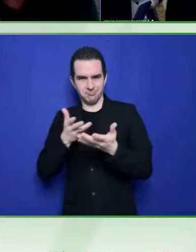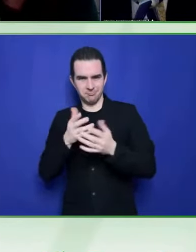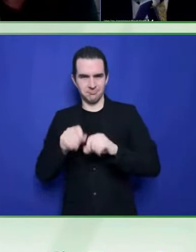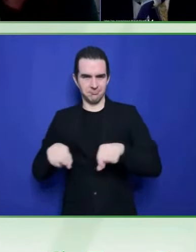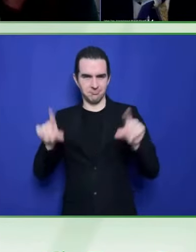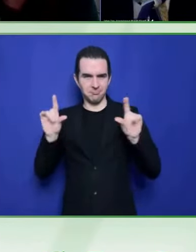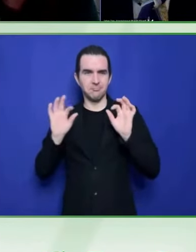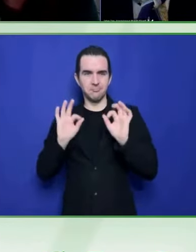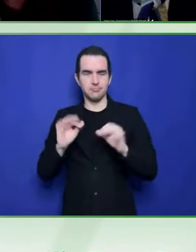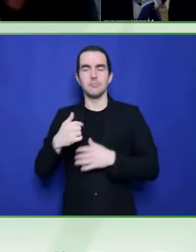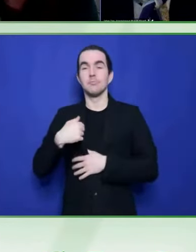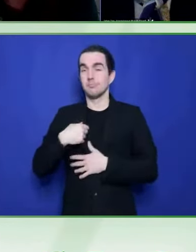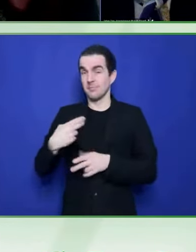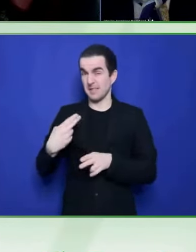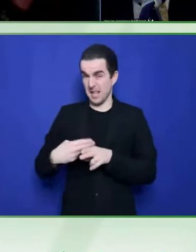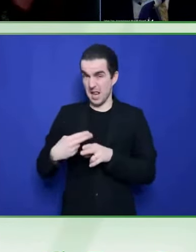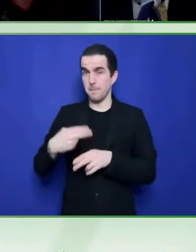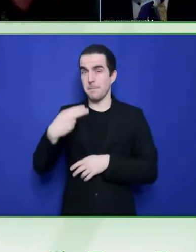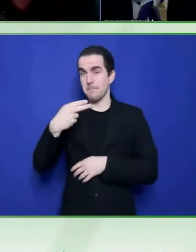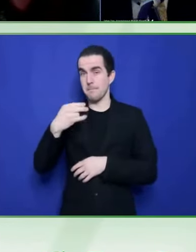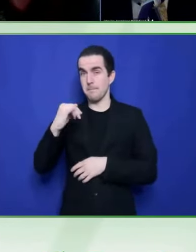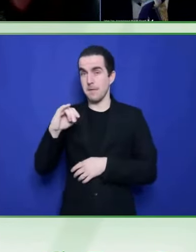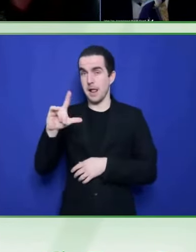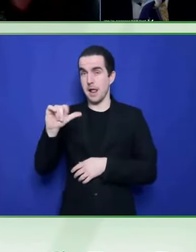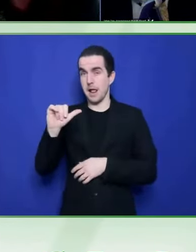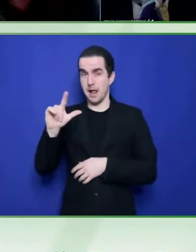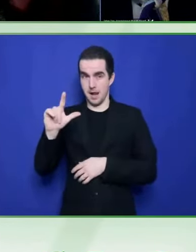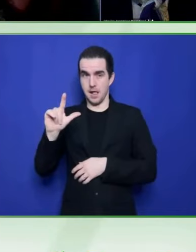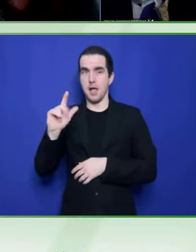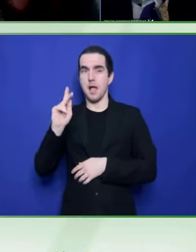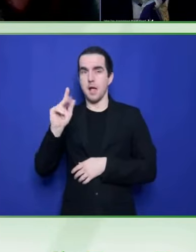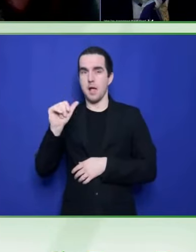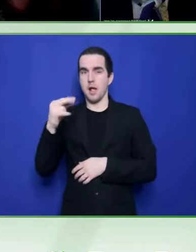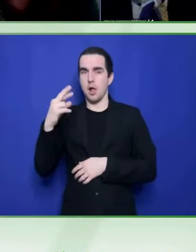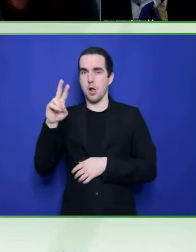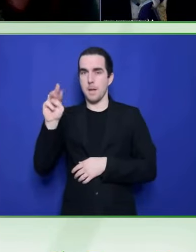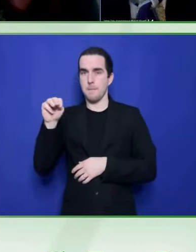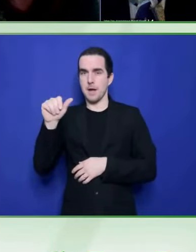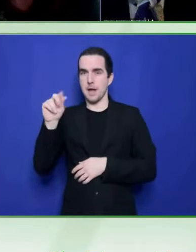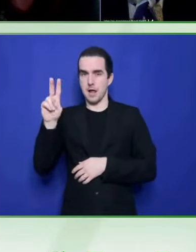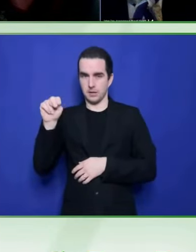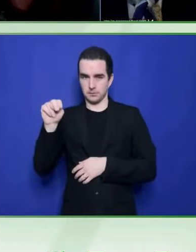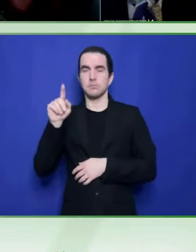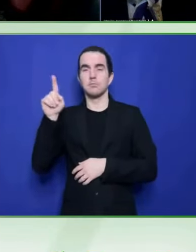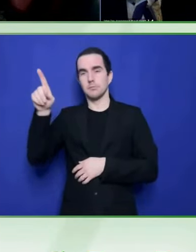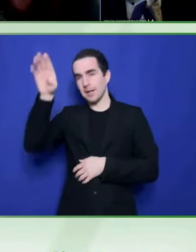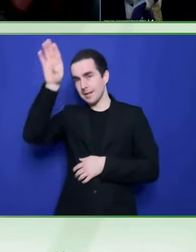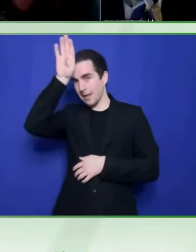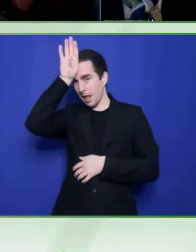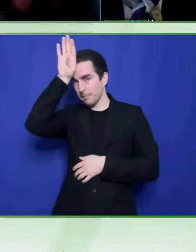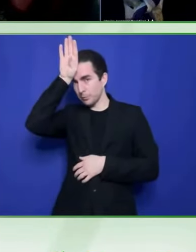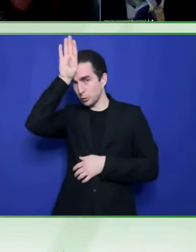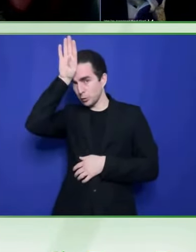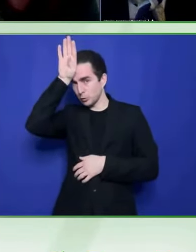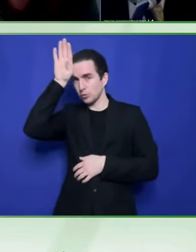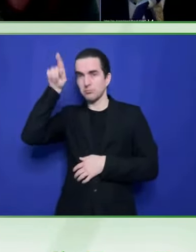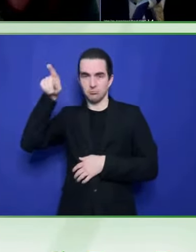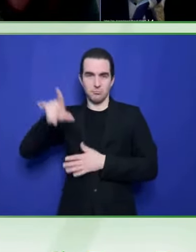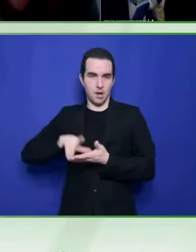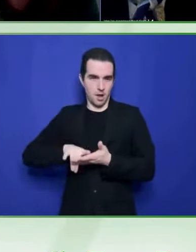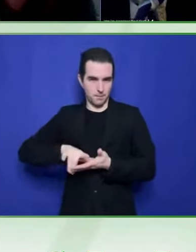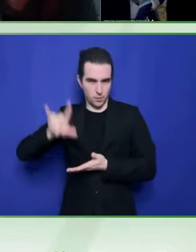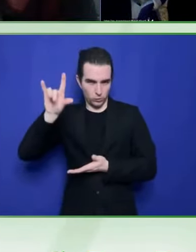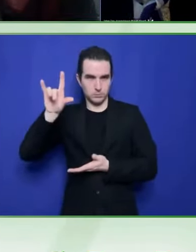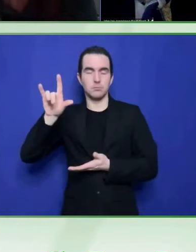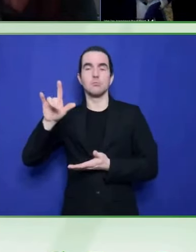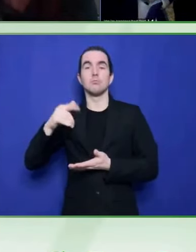You can check signoffice.com to get more information about it. We will present you about our IGA care